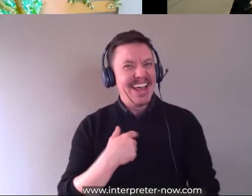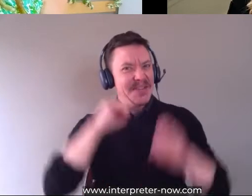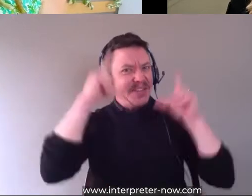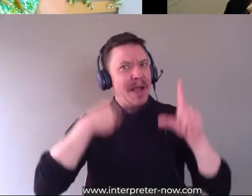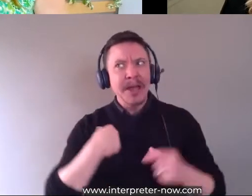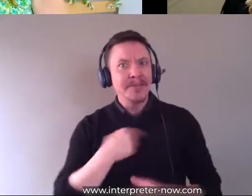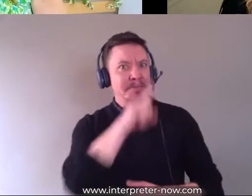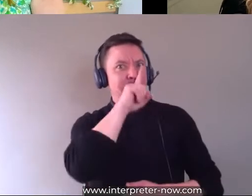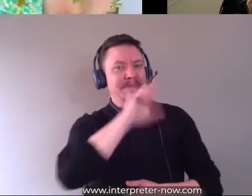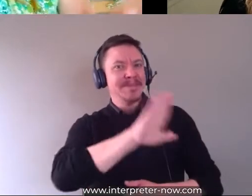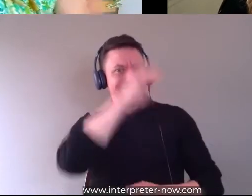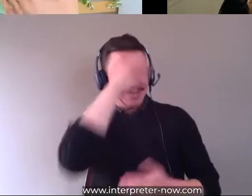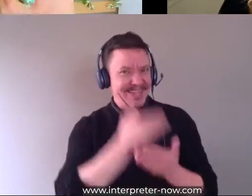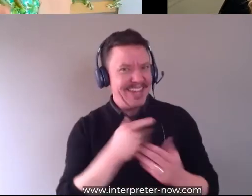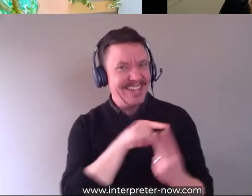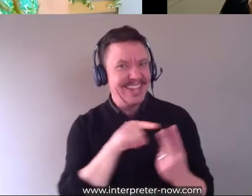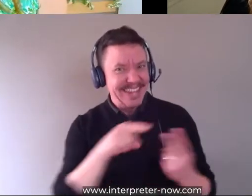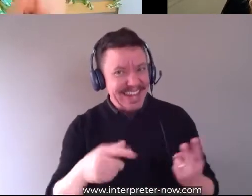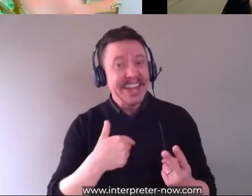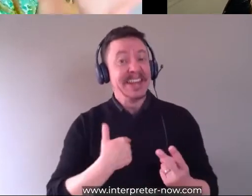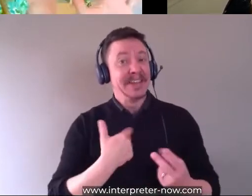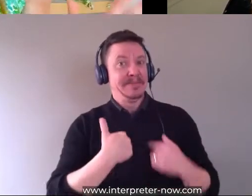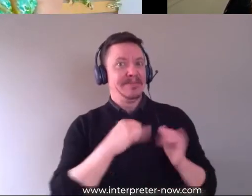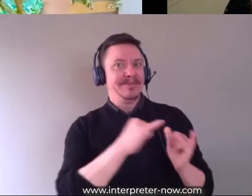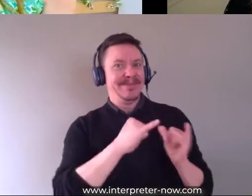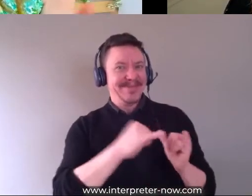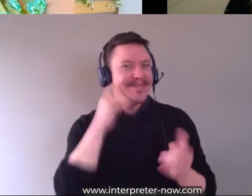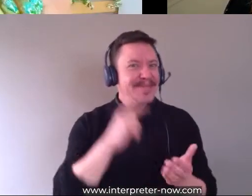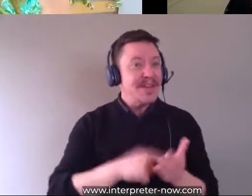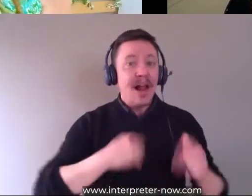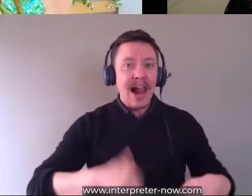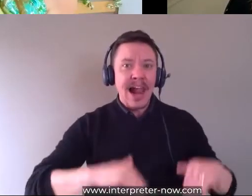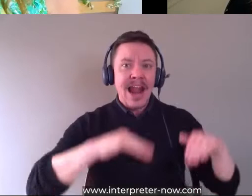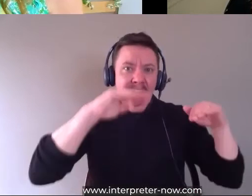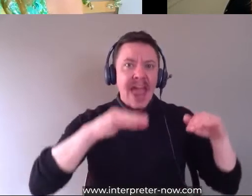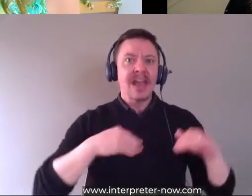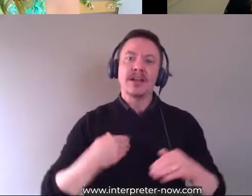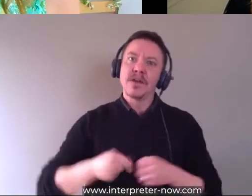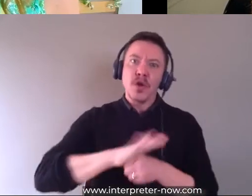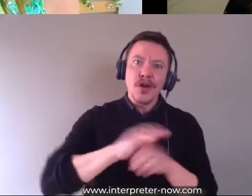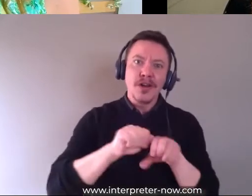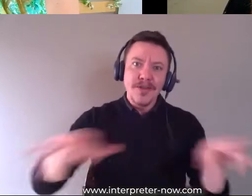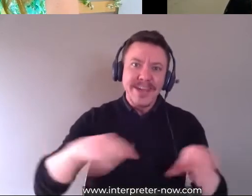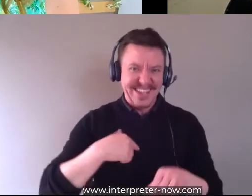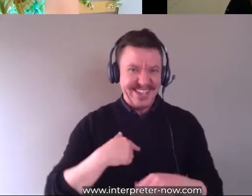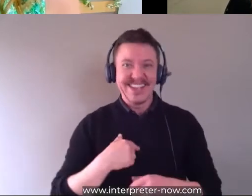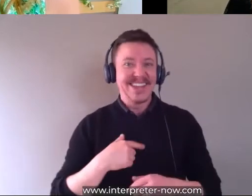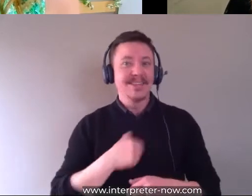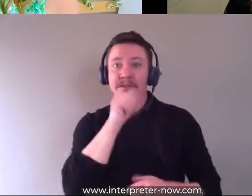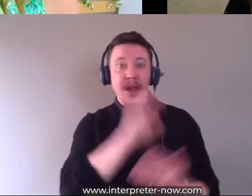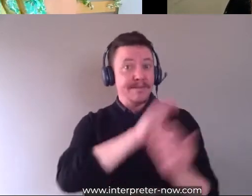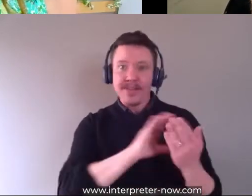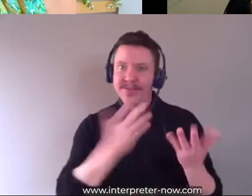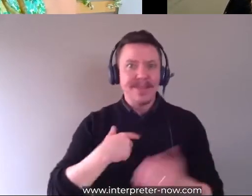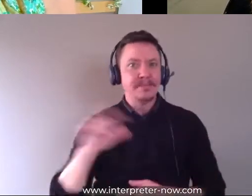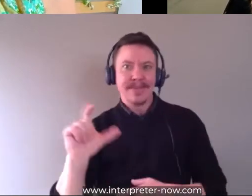did. And because so many of us, including me, have kind of watched them grow up and during the pandemic via Instagrams. Yes.